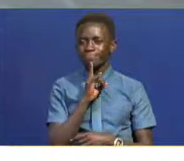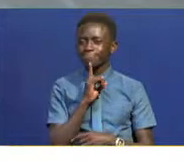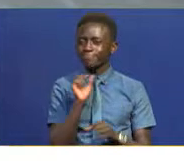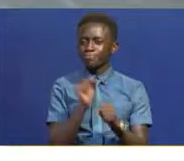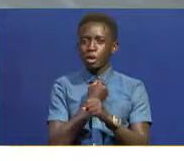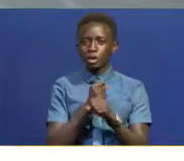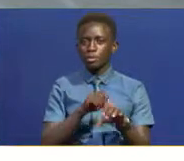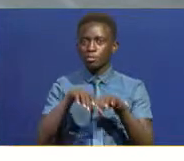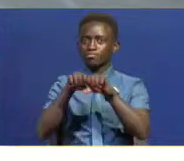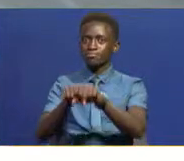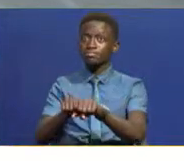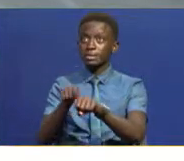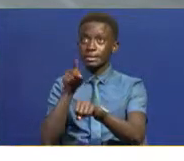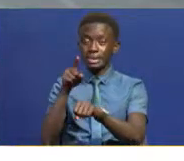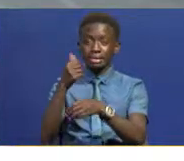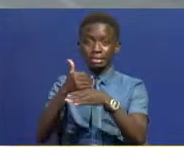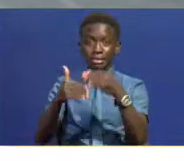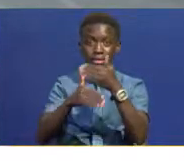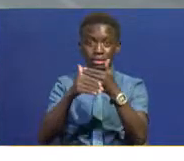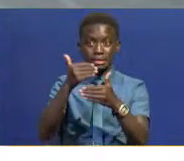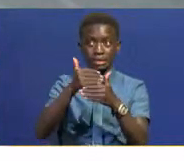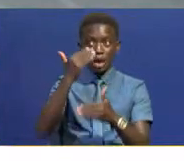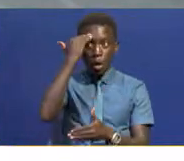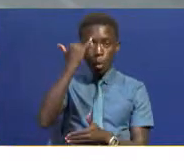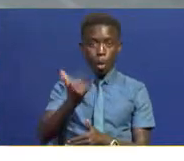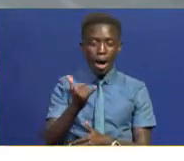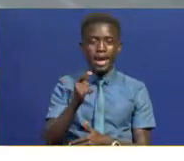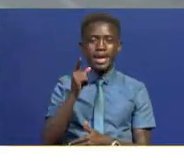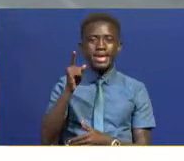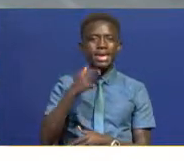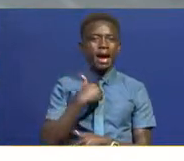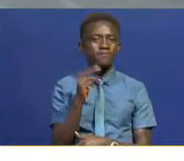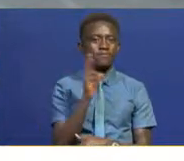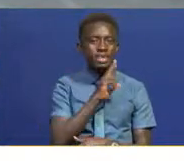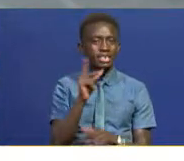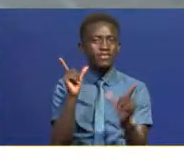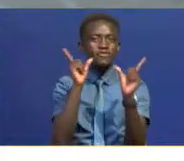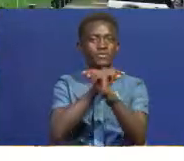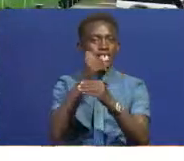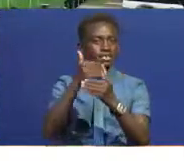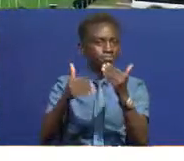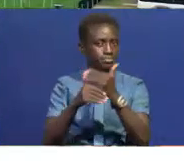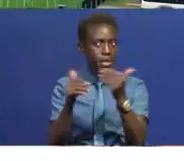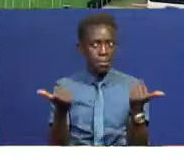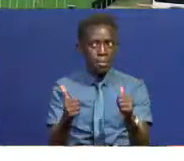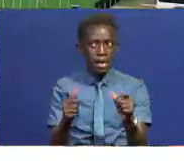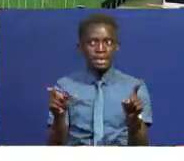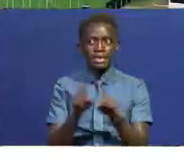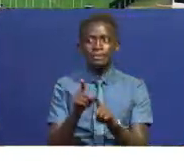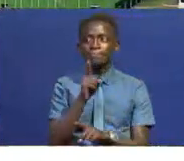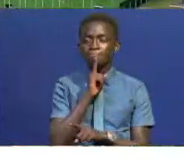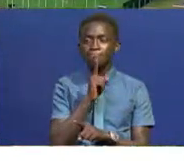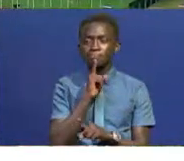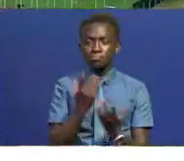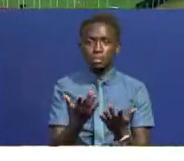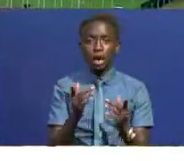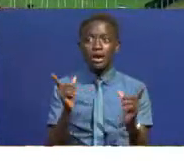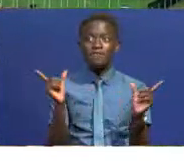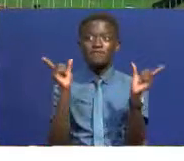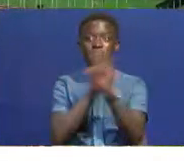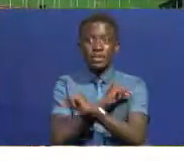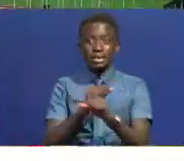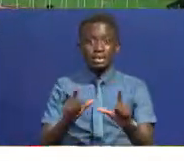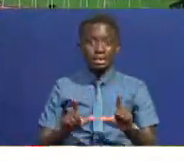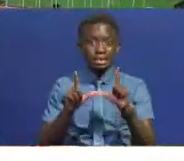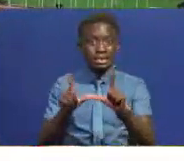building due to the risk it poses pending its completion. The legislator has requested the completion certificate, certificate